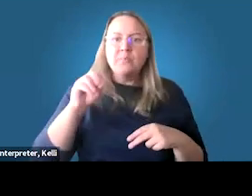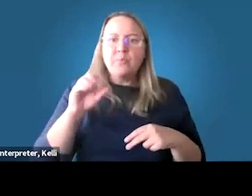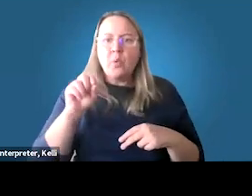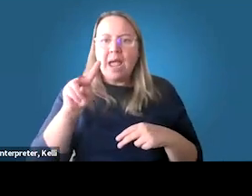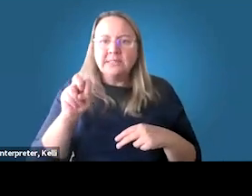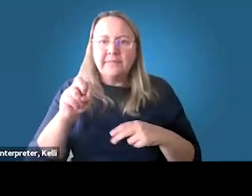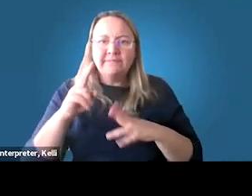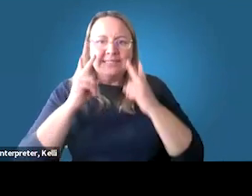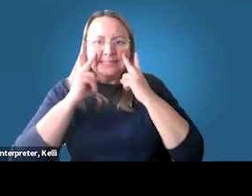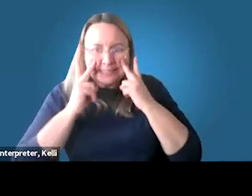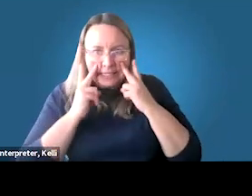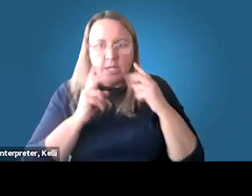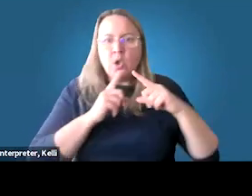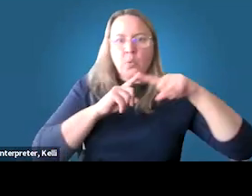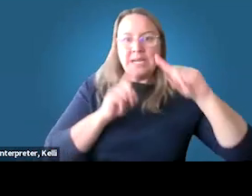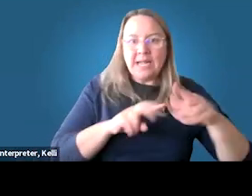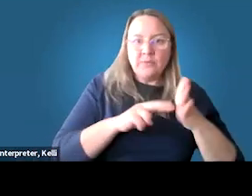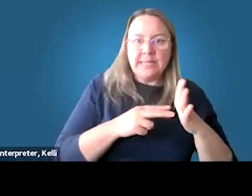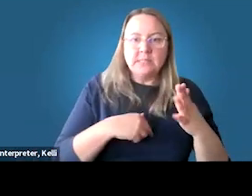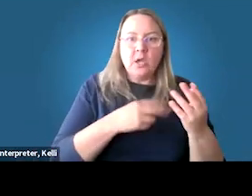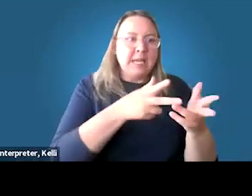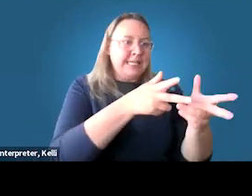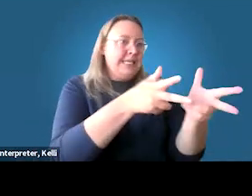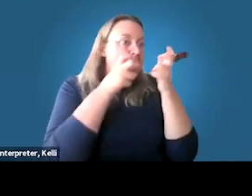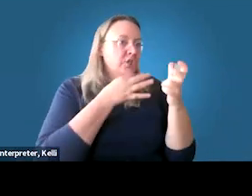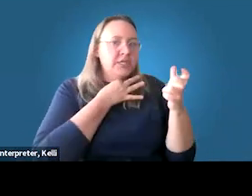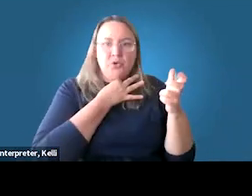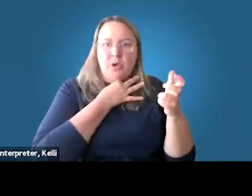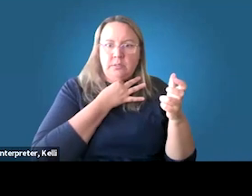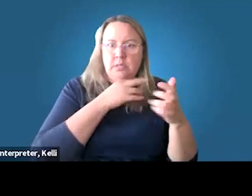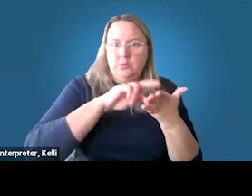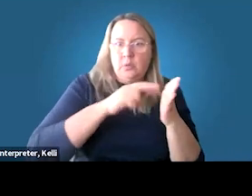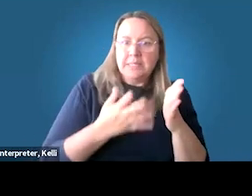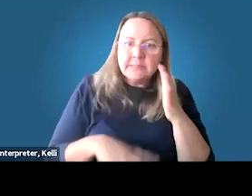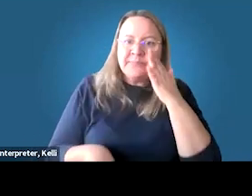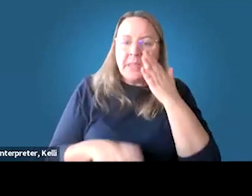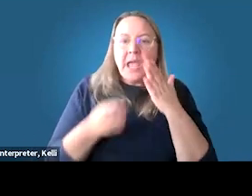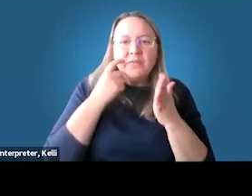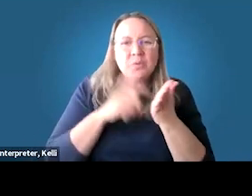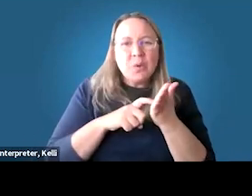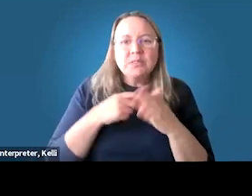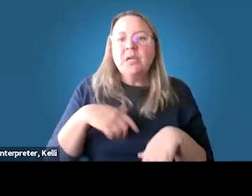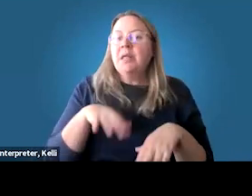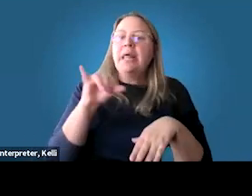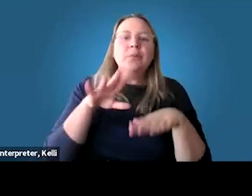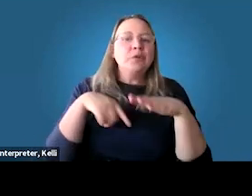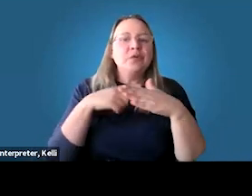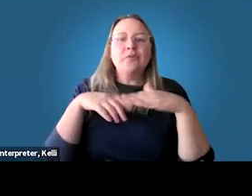reactive seeing first. I call this catching curiosity. Okay, so I wonder if anyone has ever walked into a